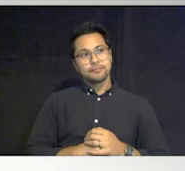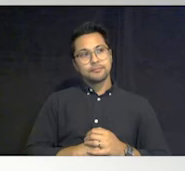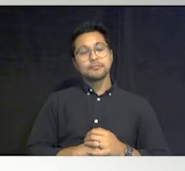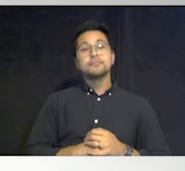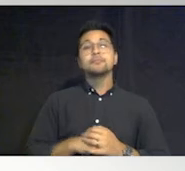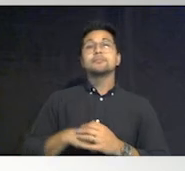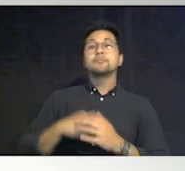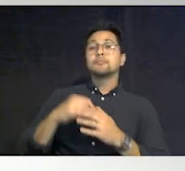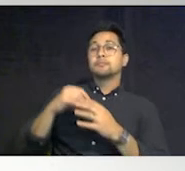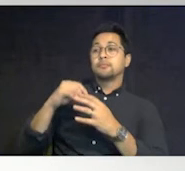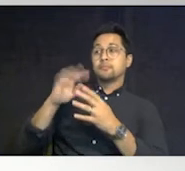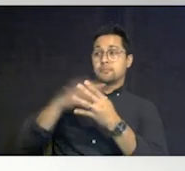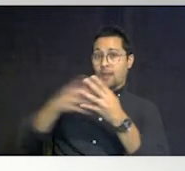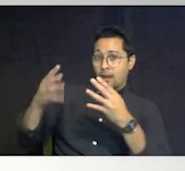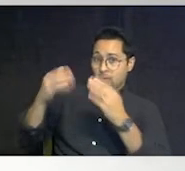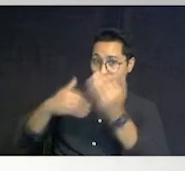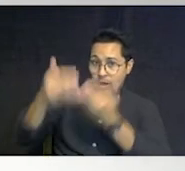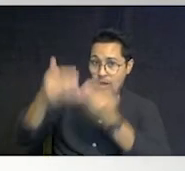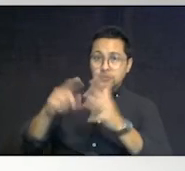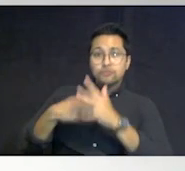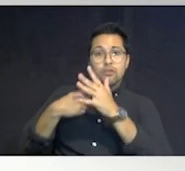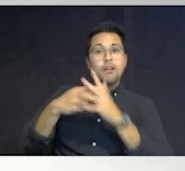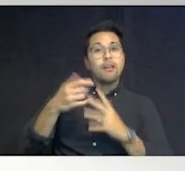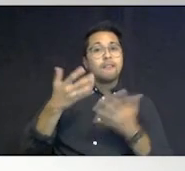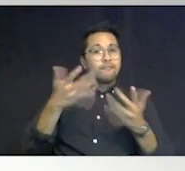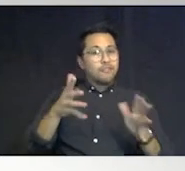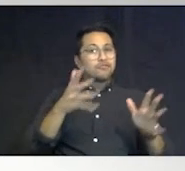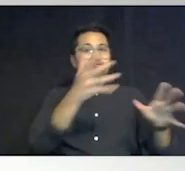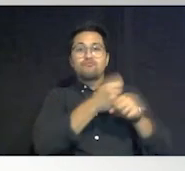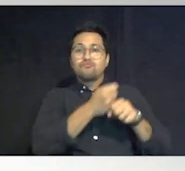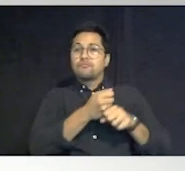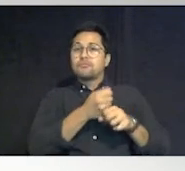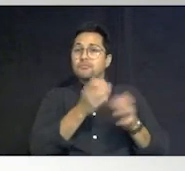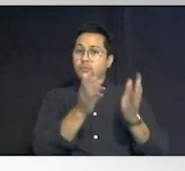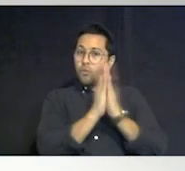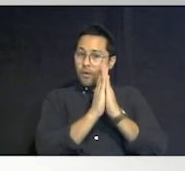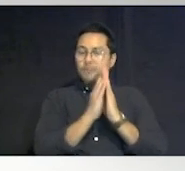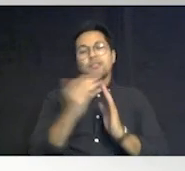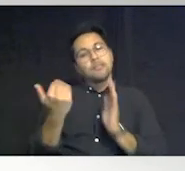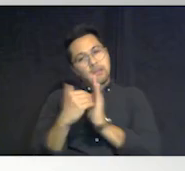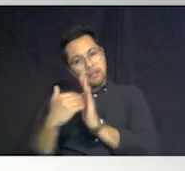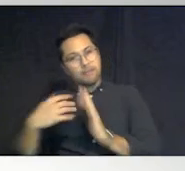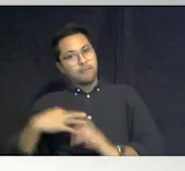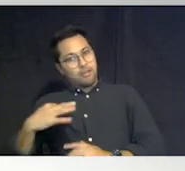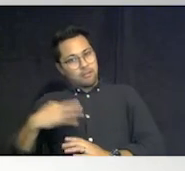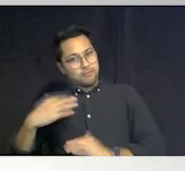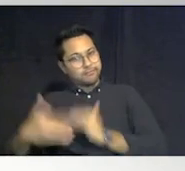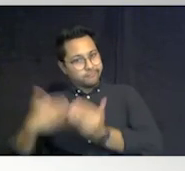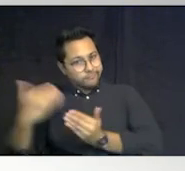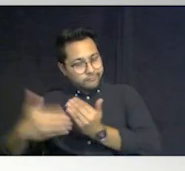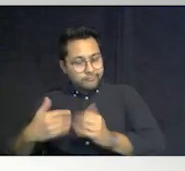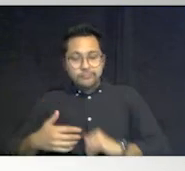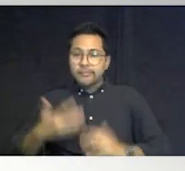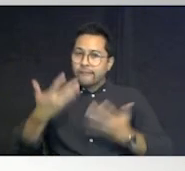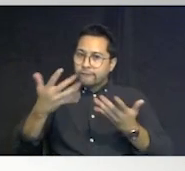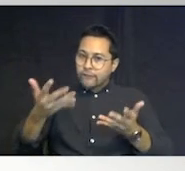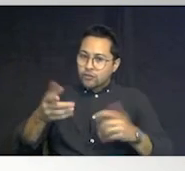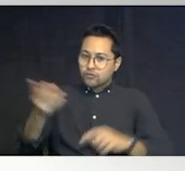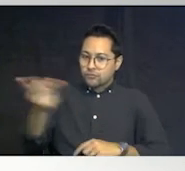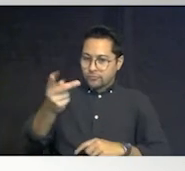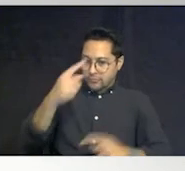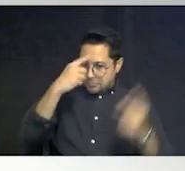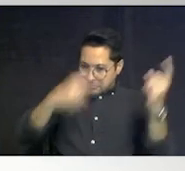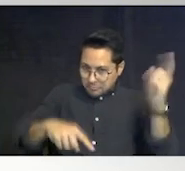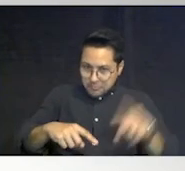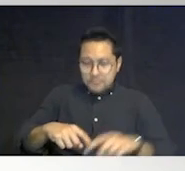The scheduling process begins when the Bureau receives the request. Again, this is a voluntary process. Once both parties have agreed, the Bureau